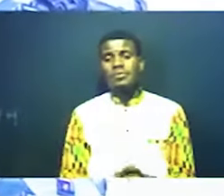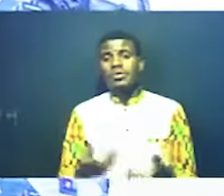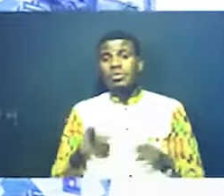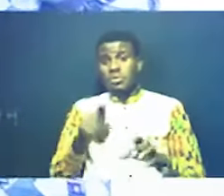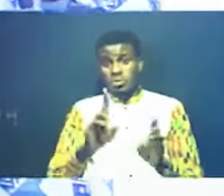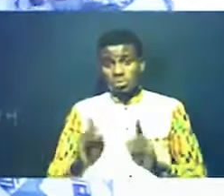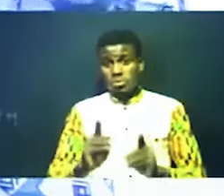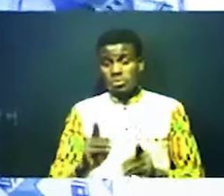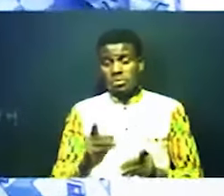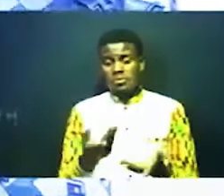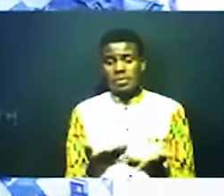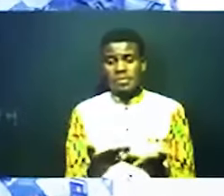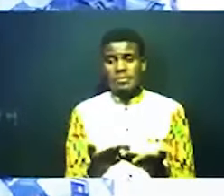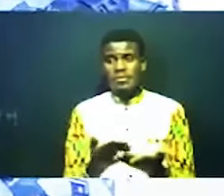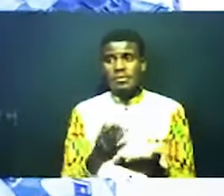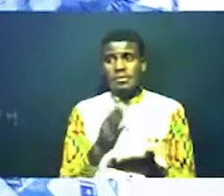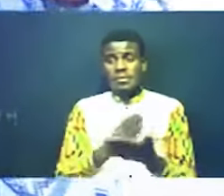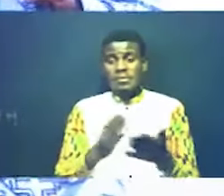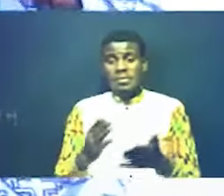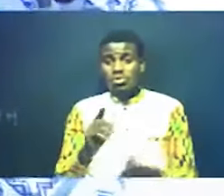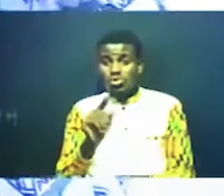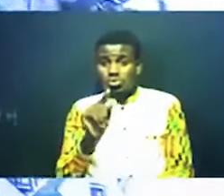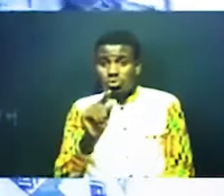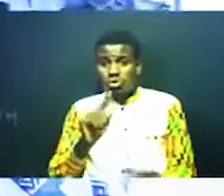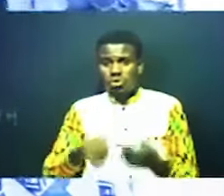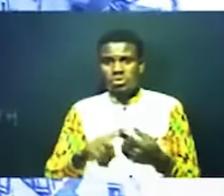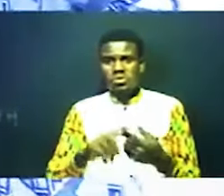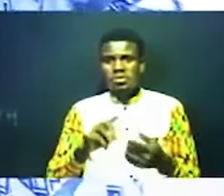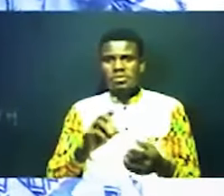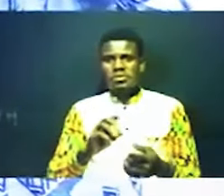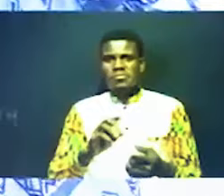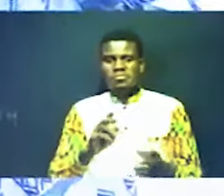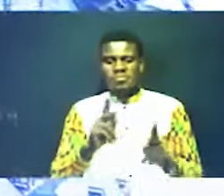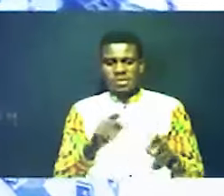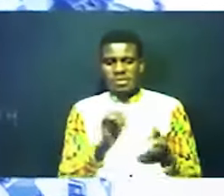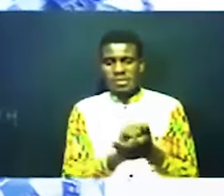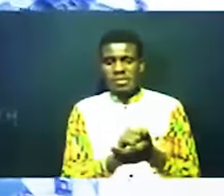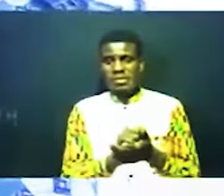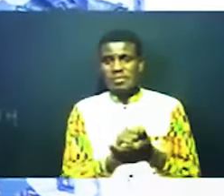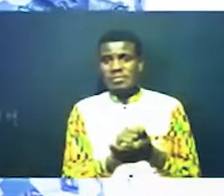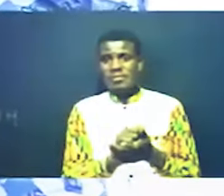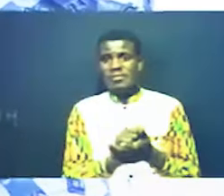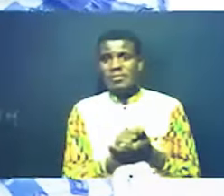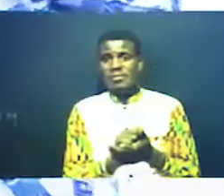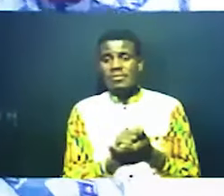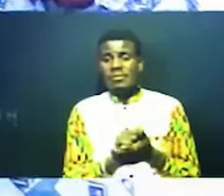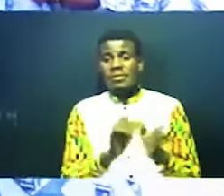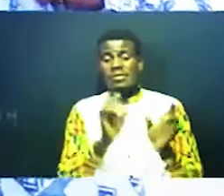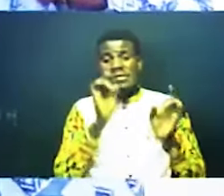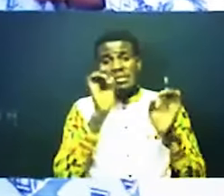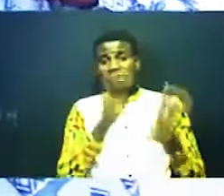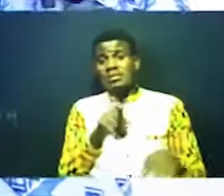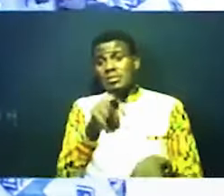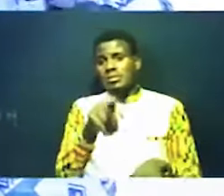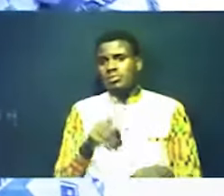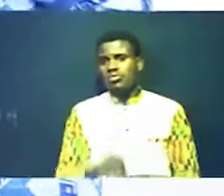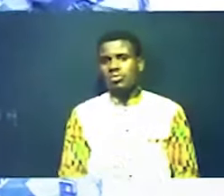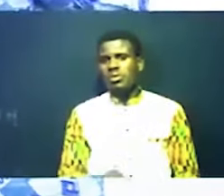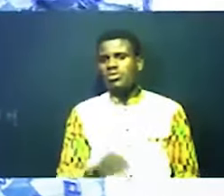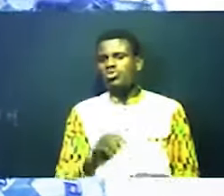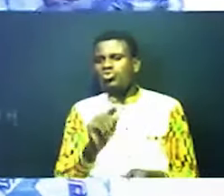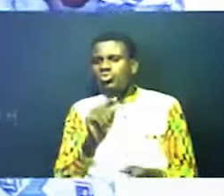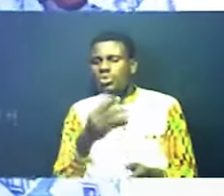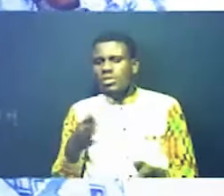they will record it. I was going to solve a matter between two